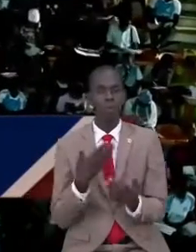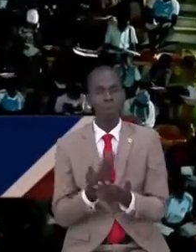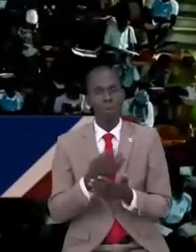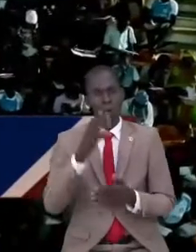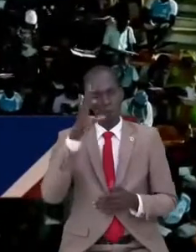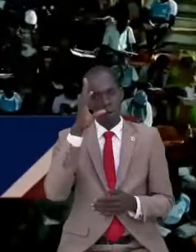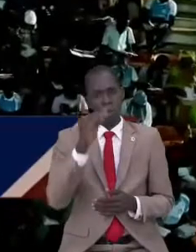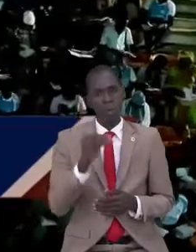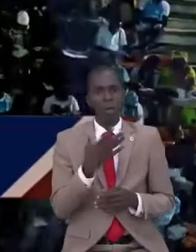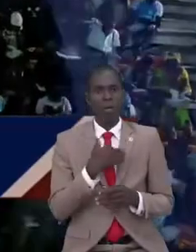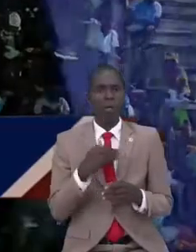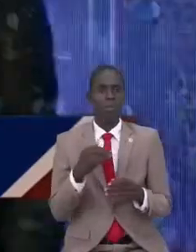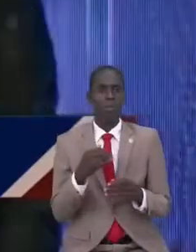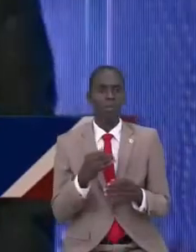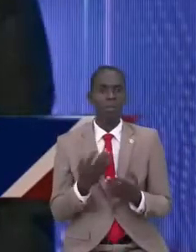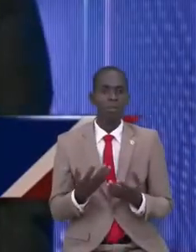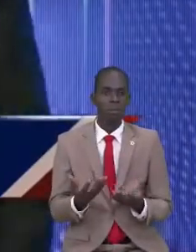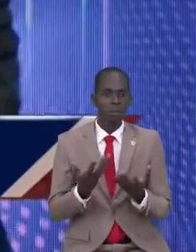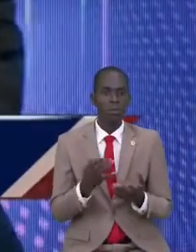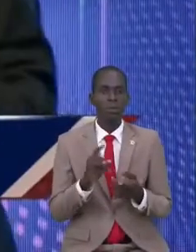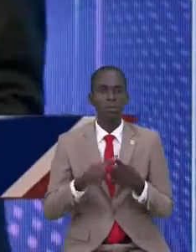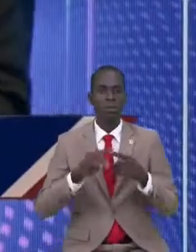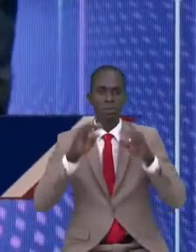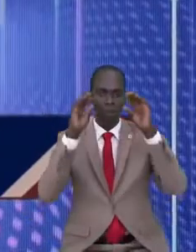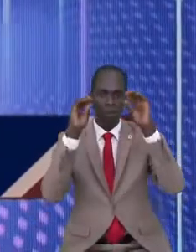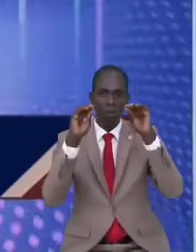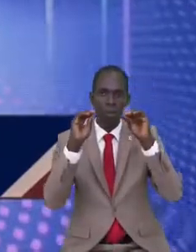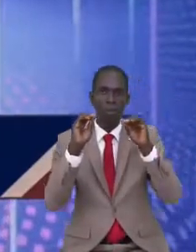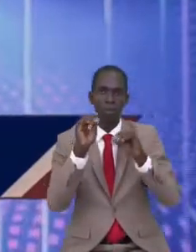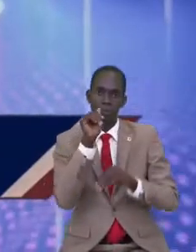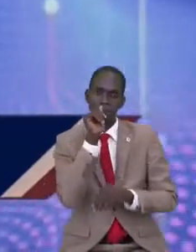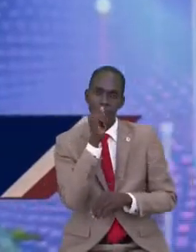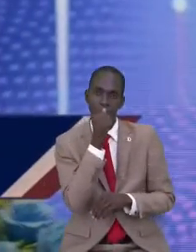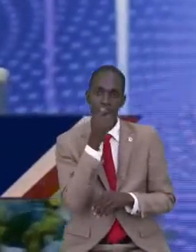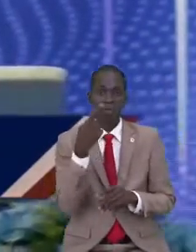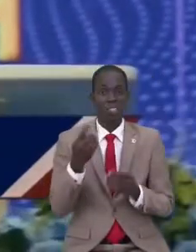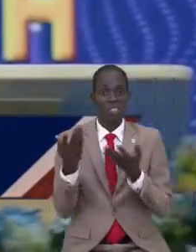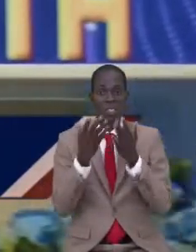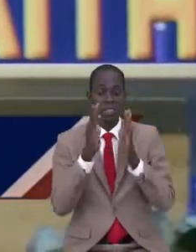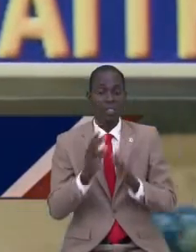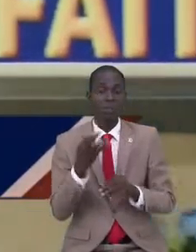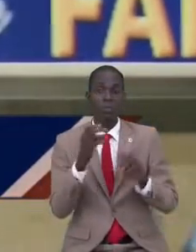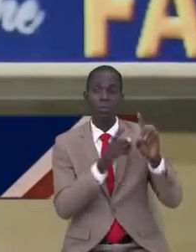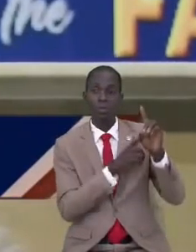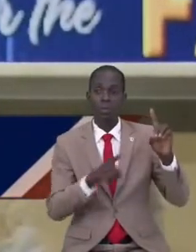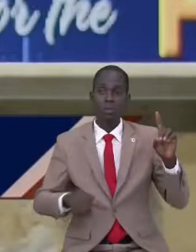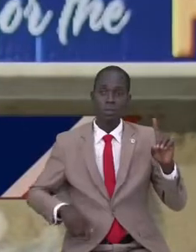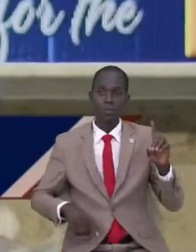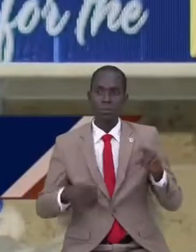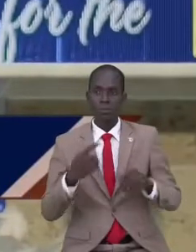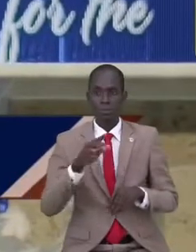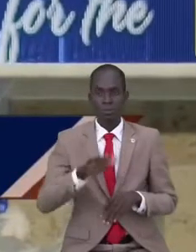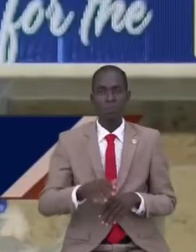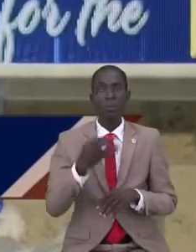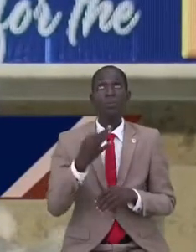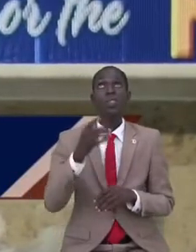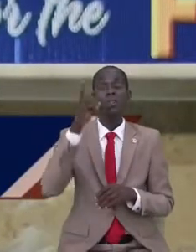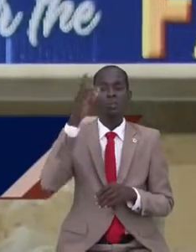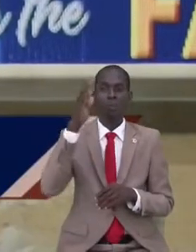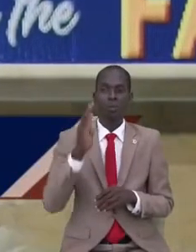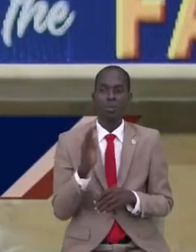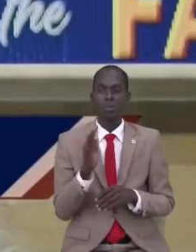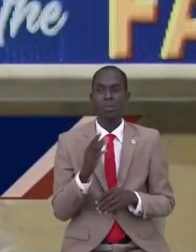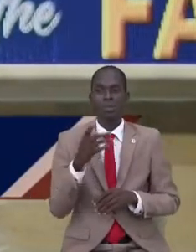to teach, and patient. The servant of the Lord, the child of God,